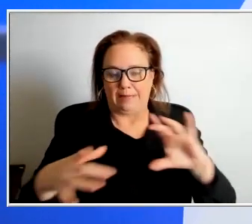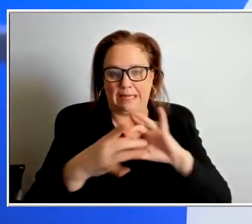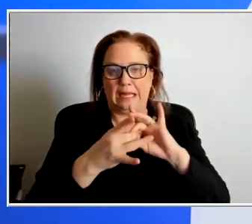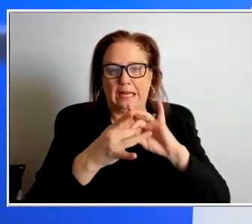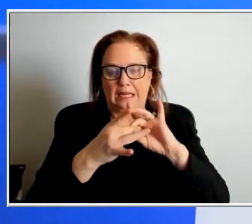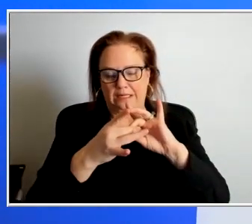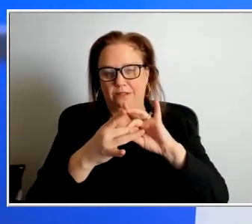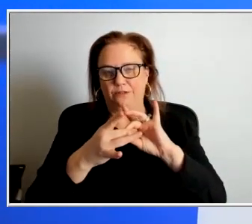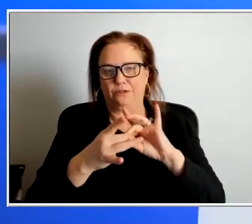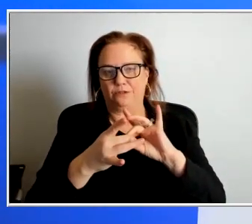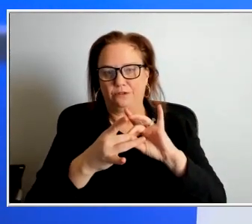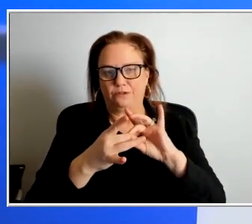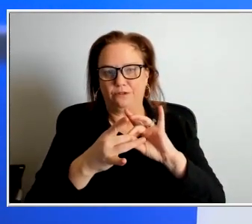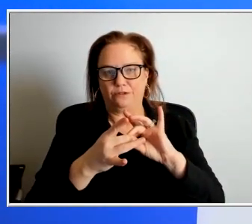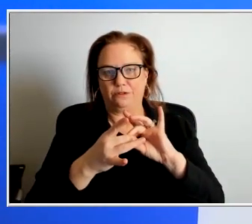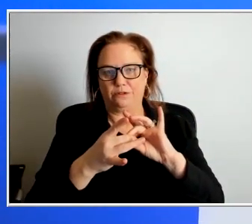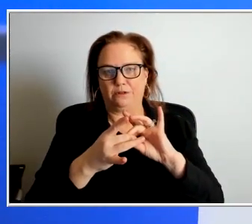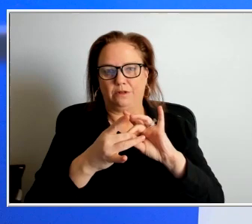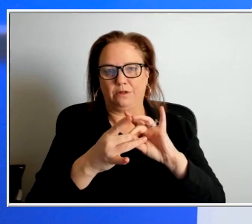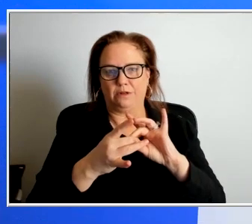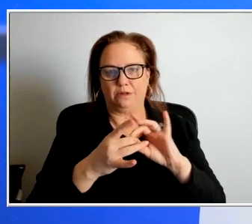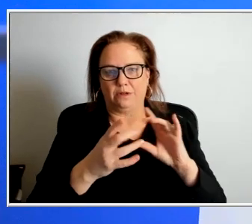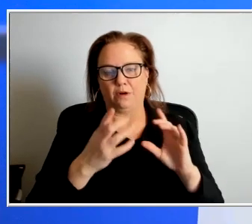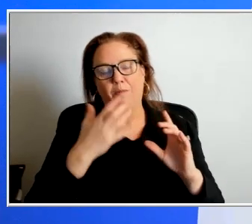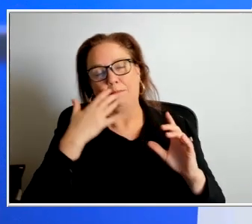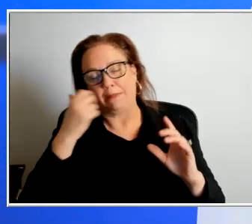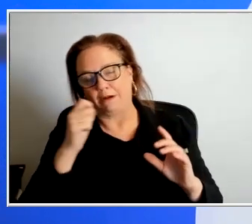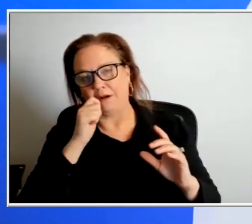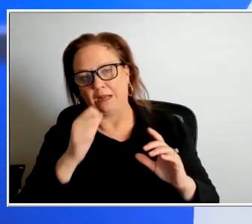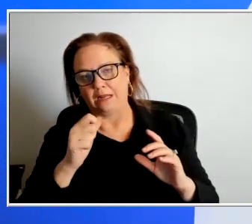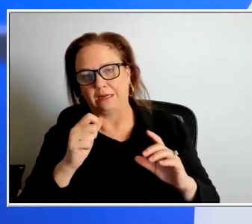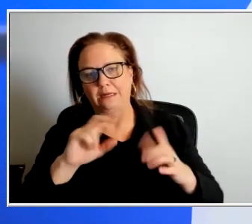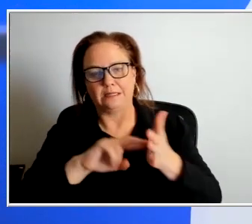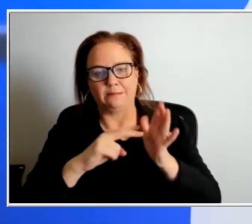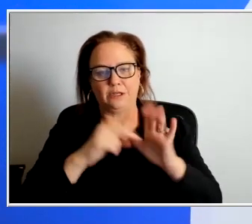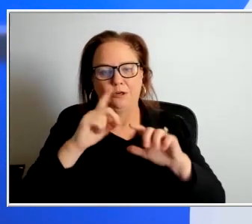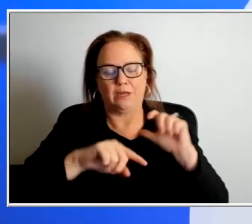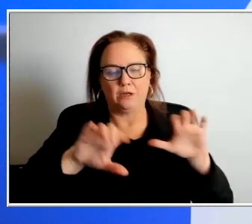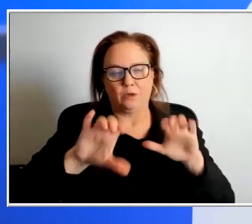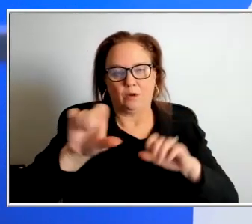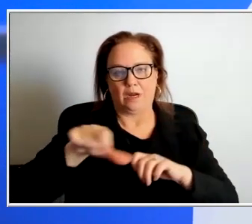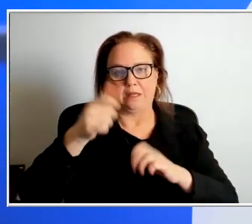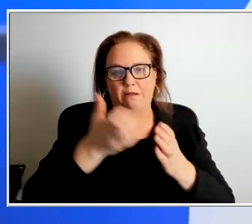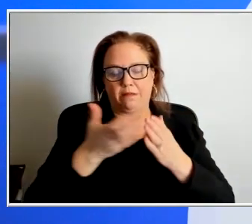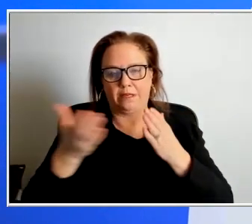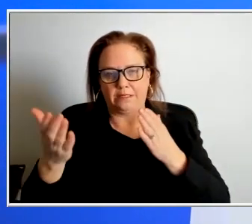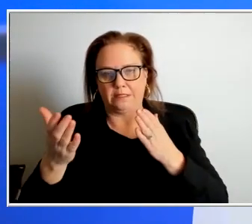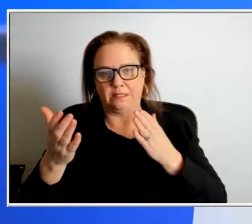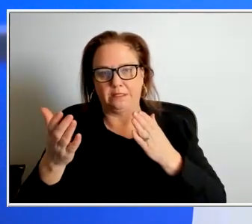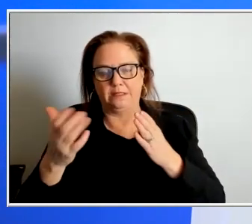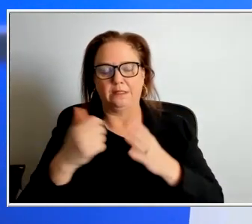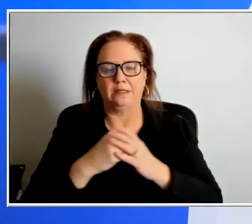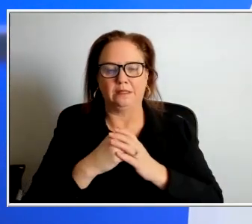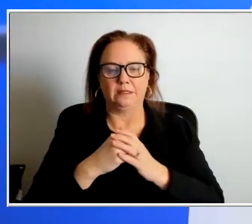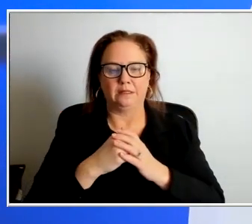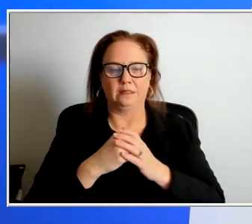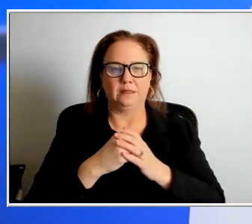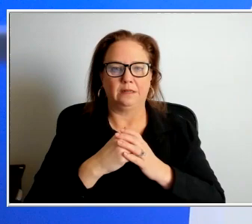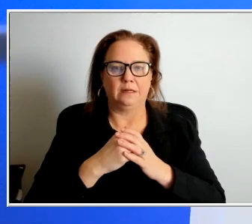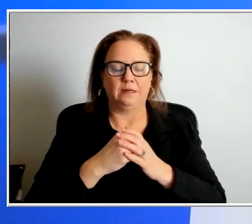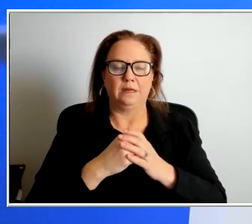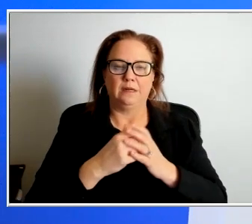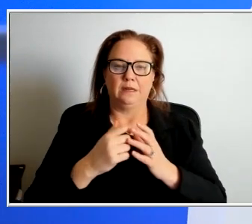or maybe is better off not attached. Doesn't mean you can't do other things to set somebody up for success. Pretty